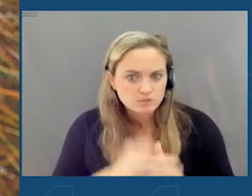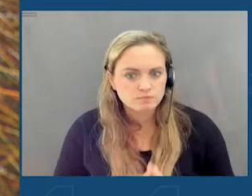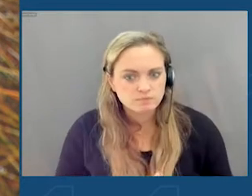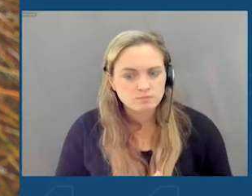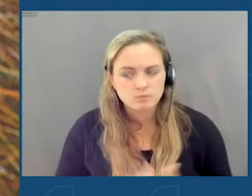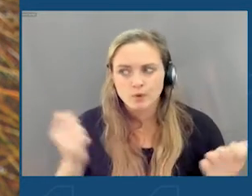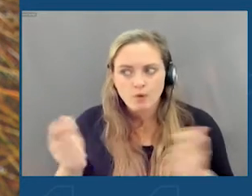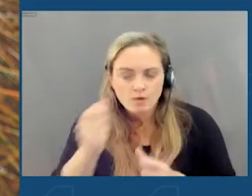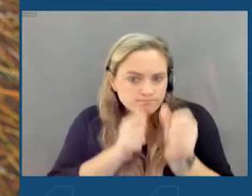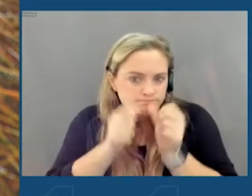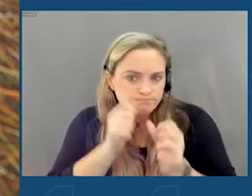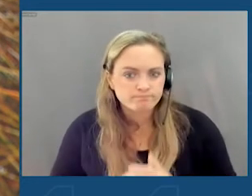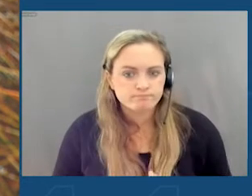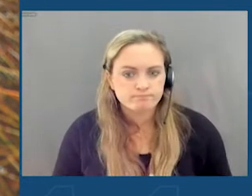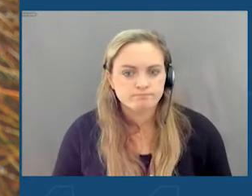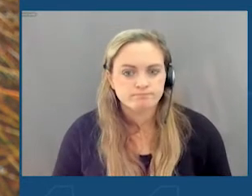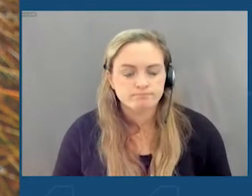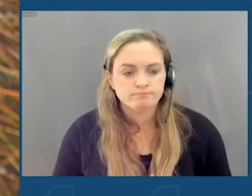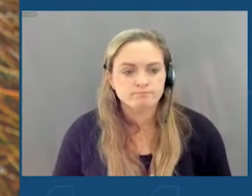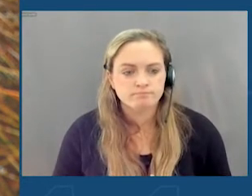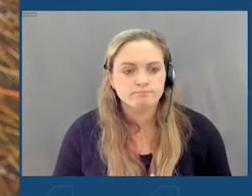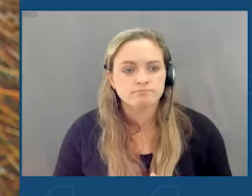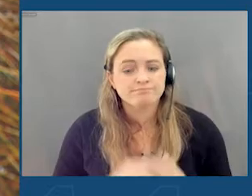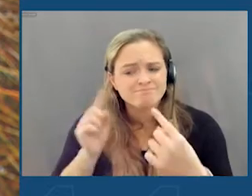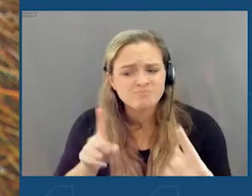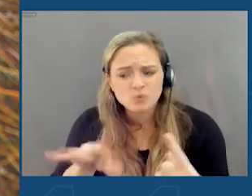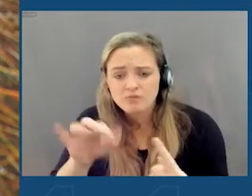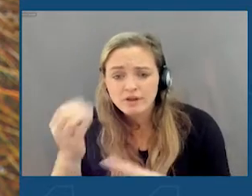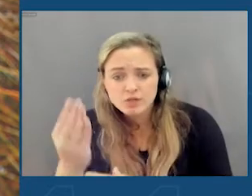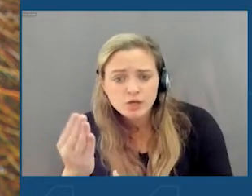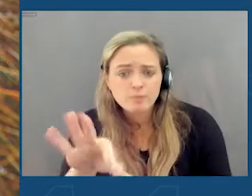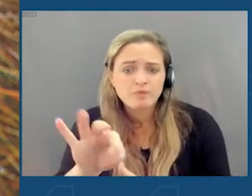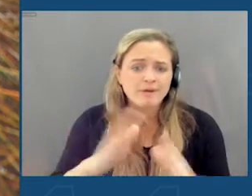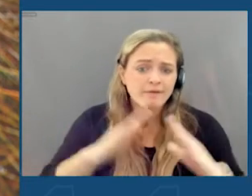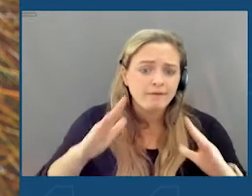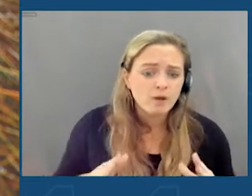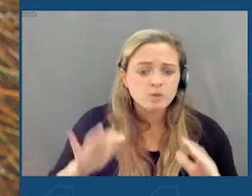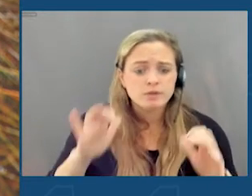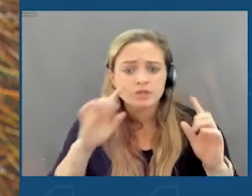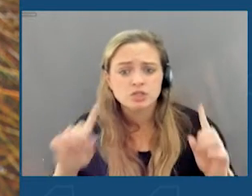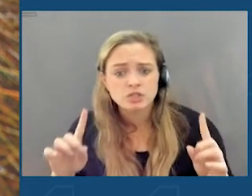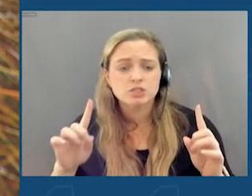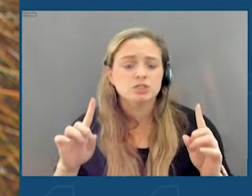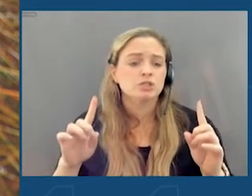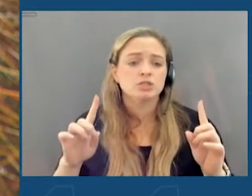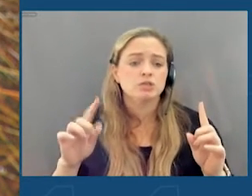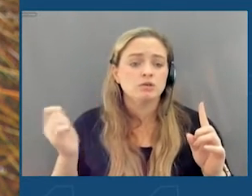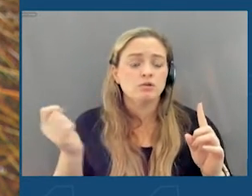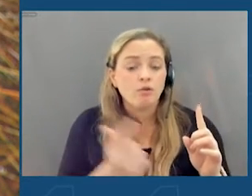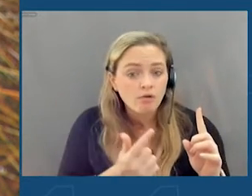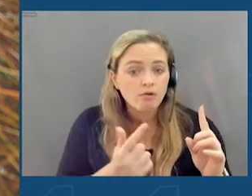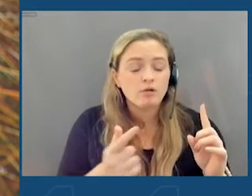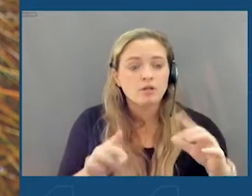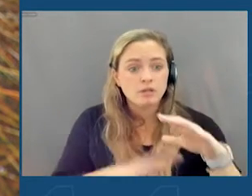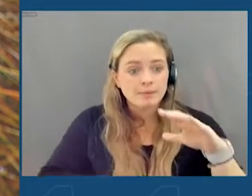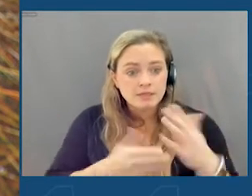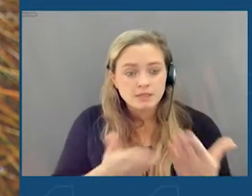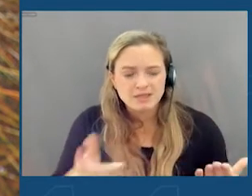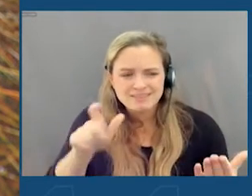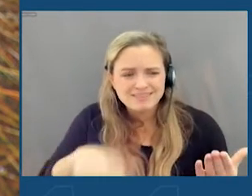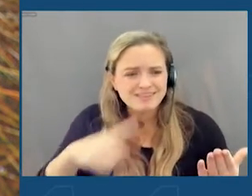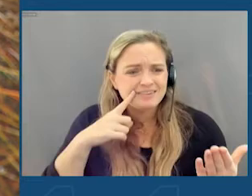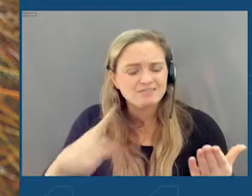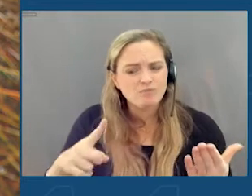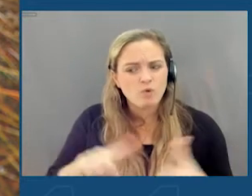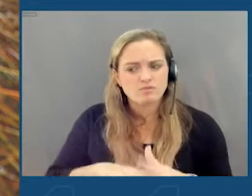all suffer. They struggle to find jobs, to find housing, education, and all the basic things needed to